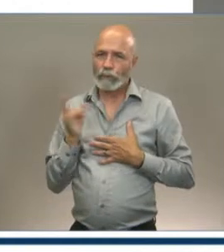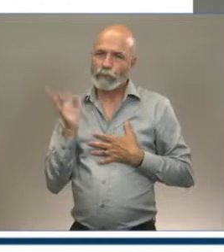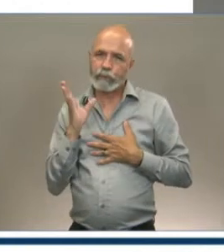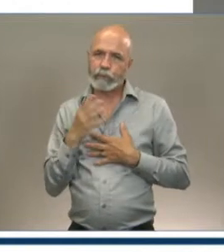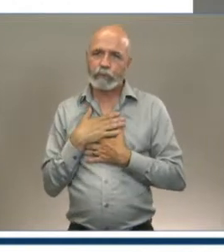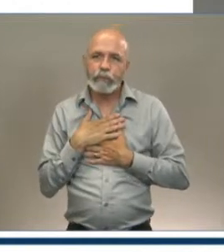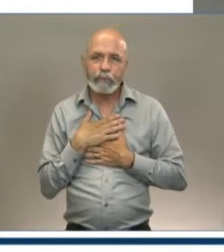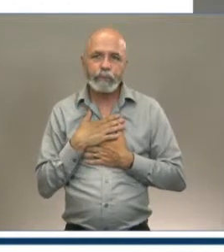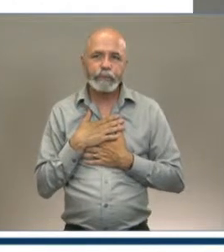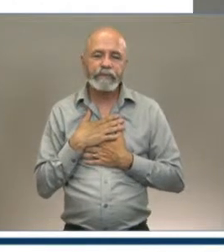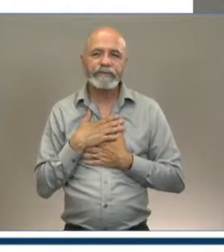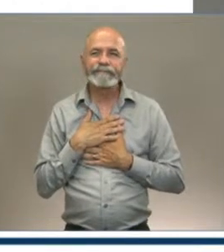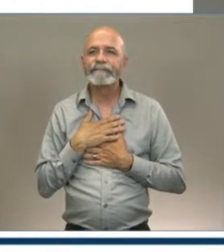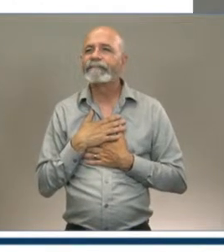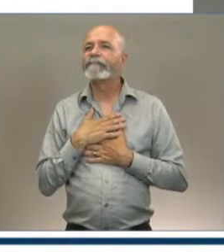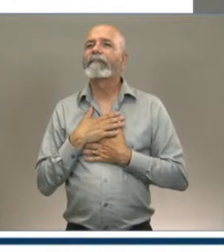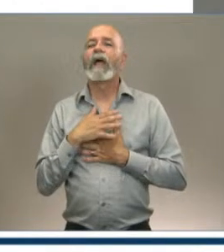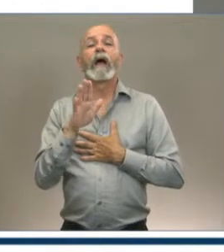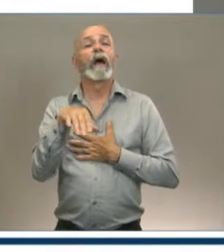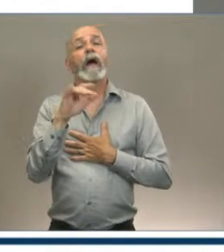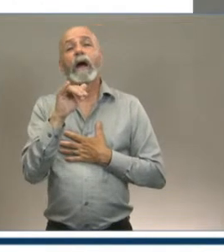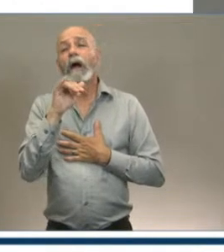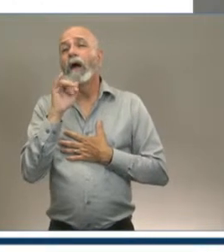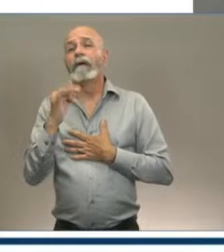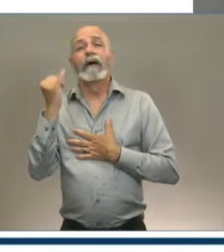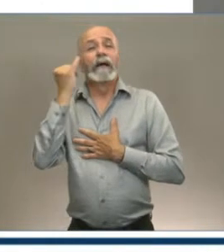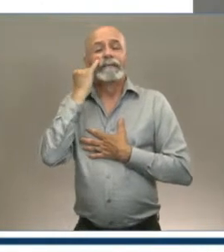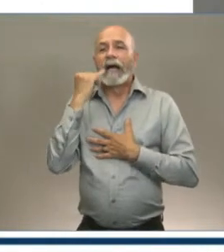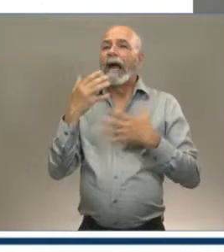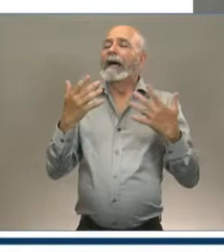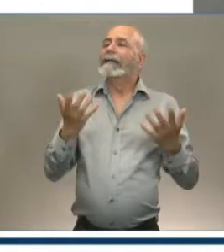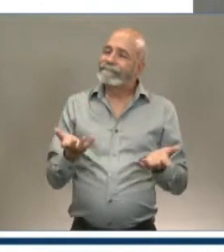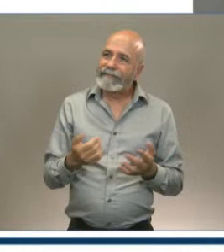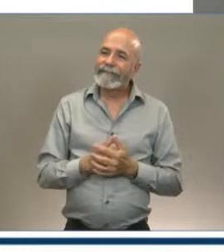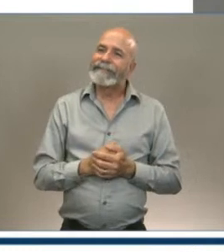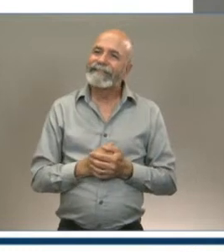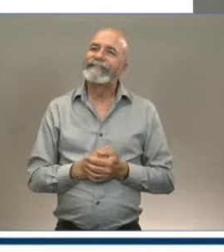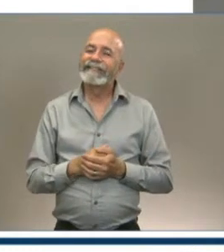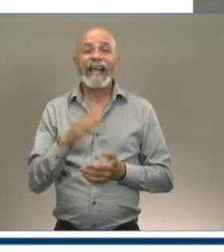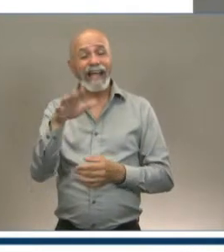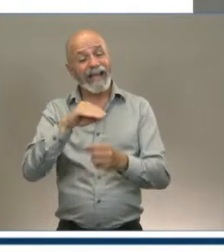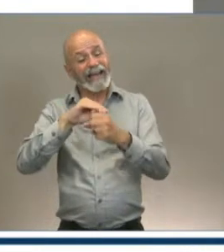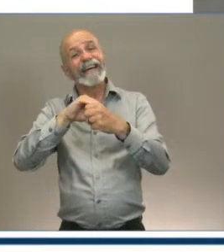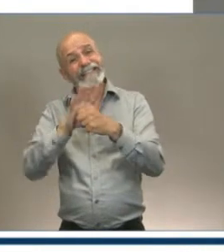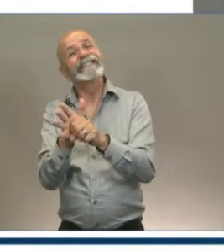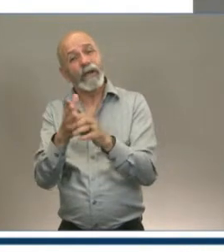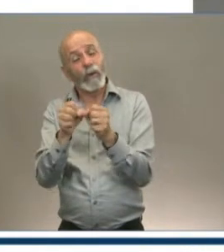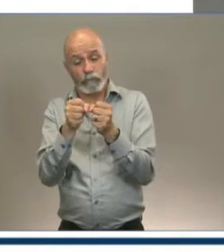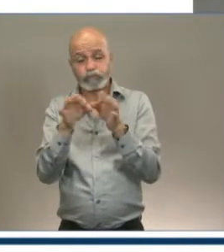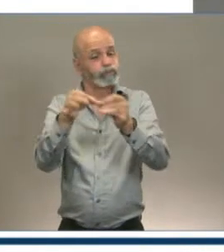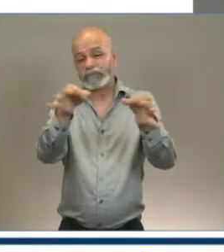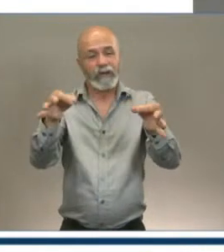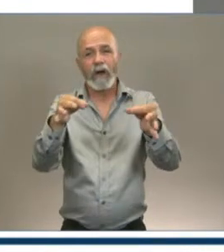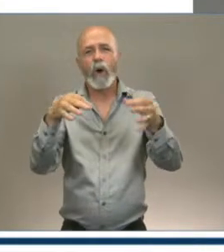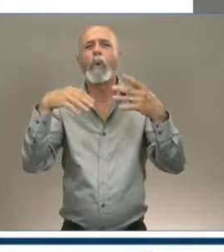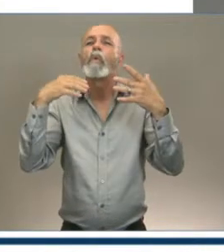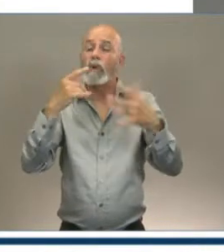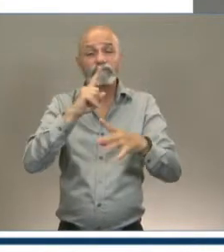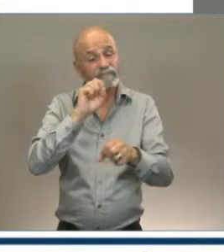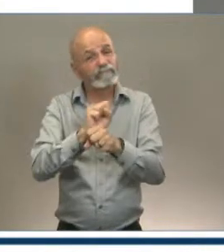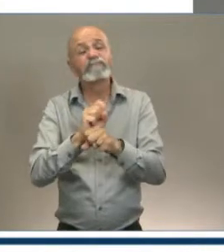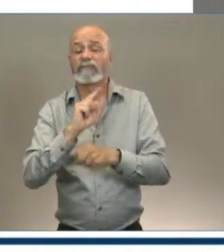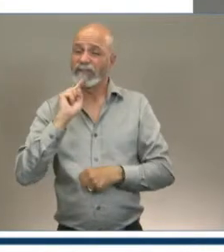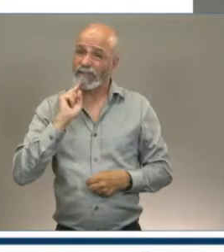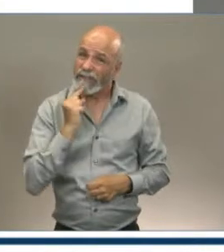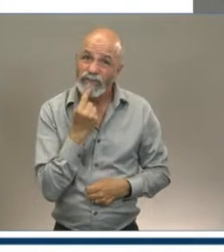another reminder, this is it. This virus must be taken seriously. The new case numbers are slowly dropping, so